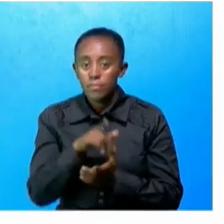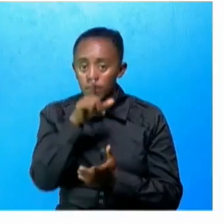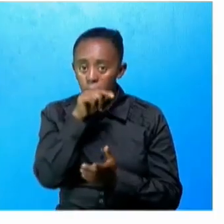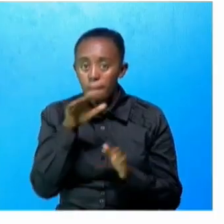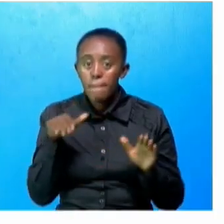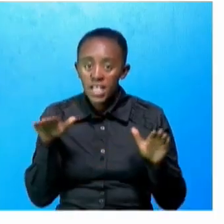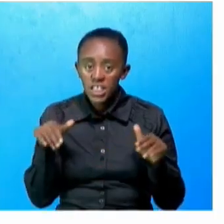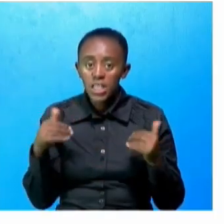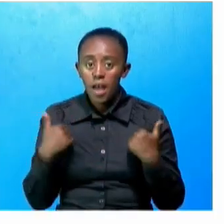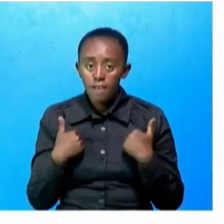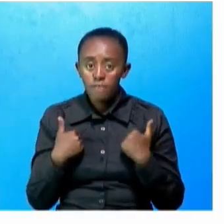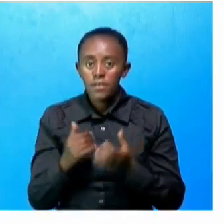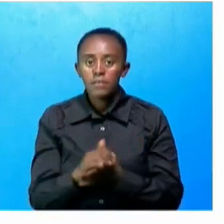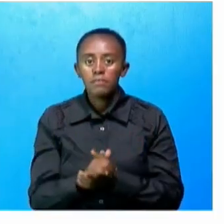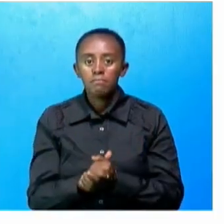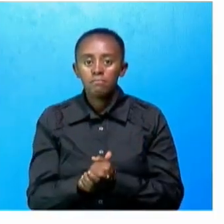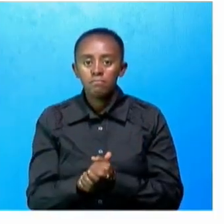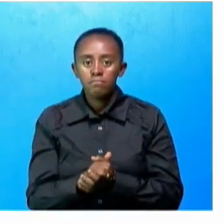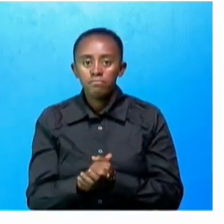have